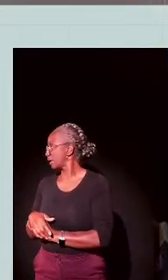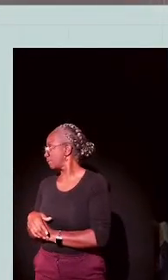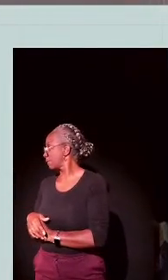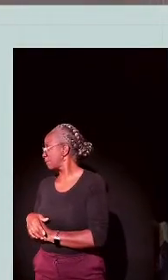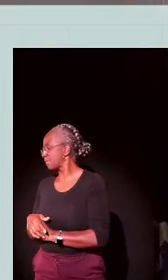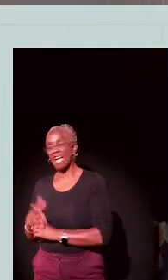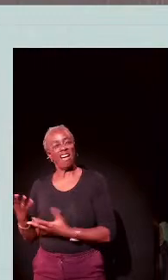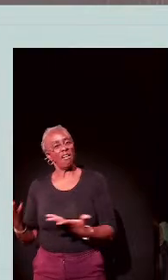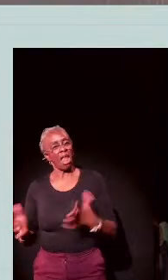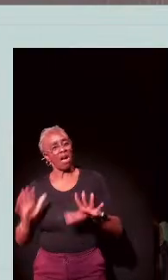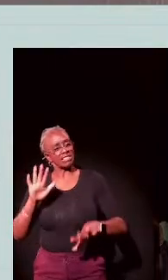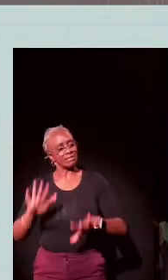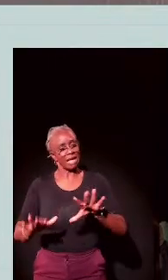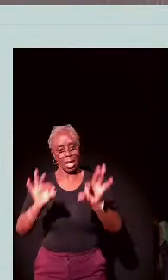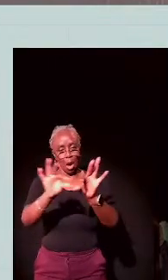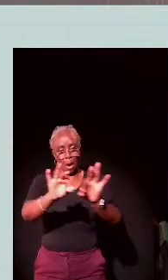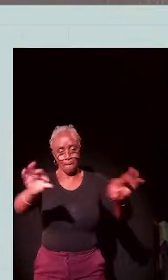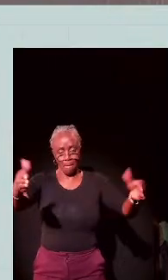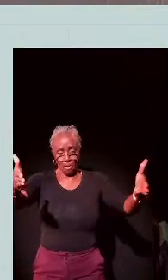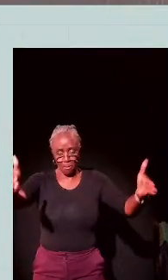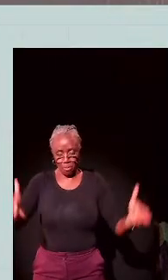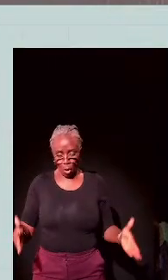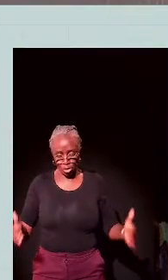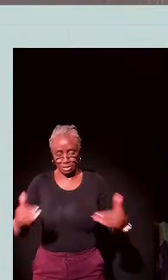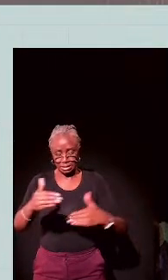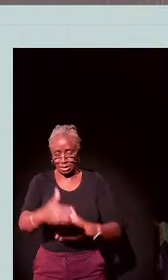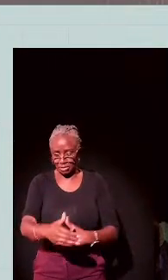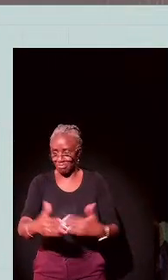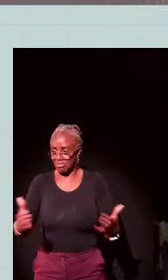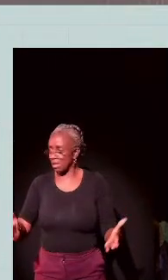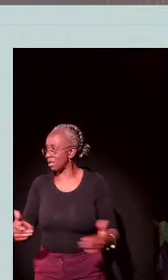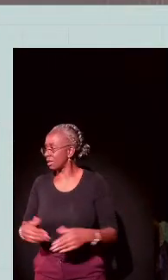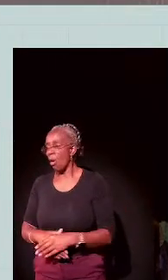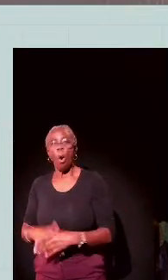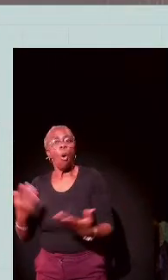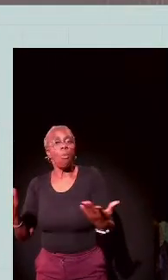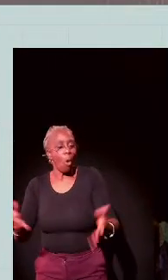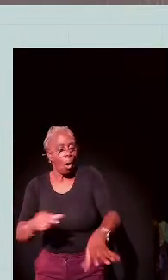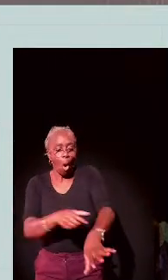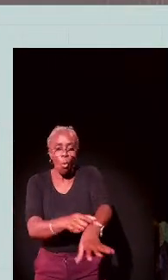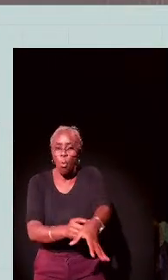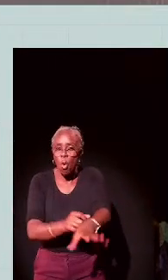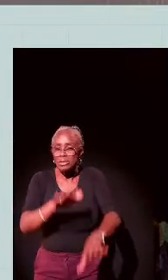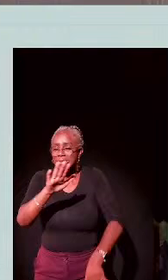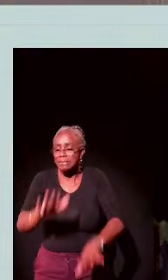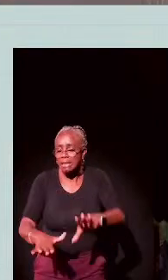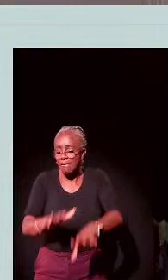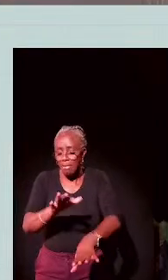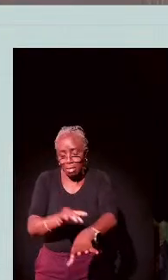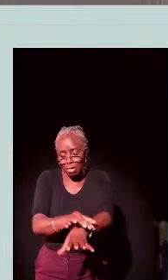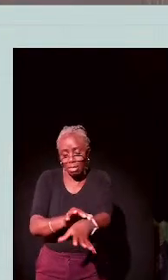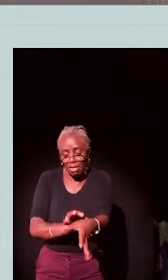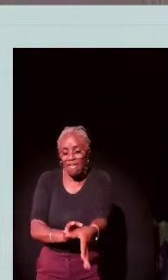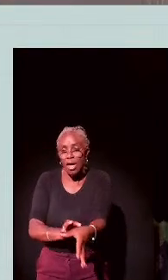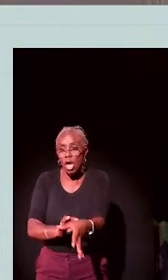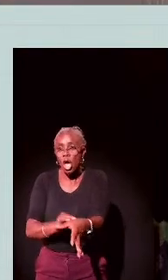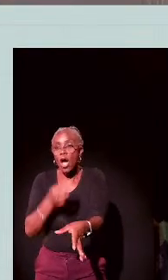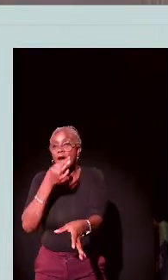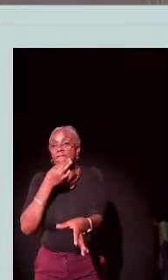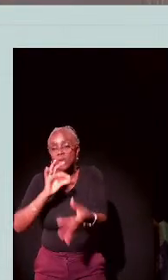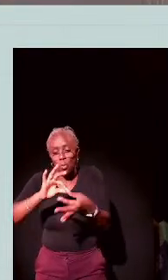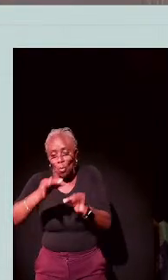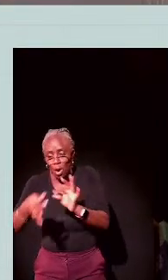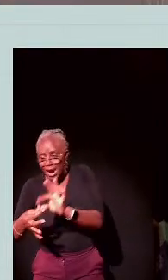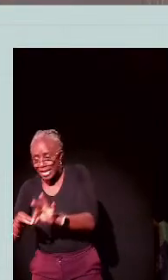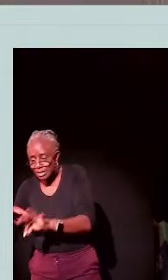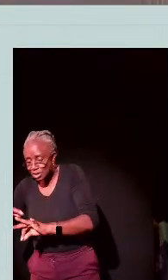box-like thing here, or like watch-like thing wrapped to your wrist, which houses all the electronics. There's a few wires going to each of